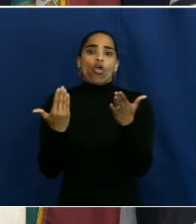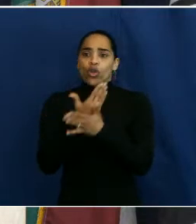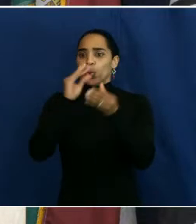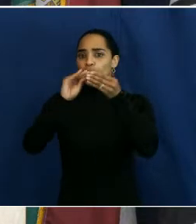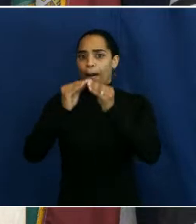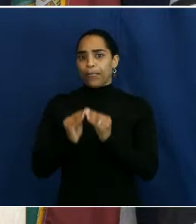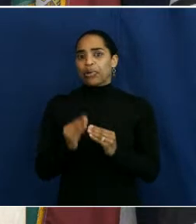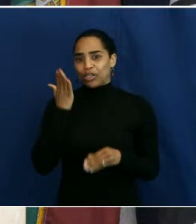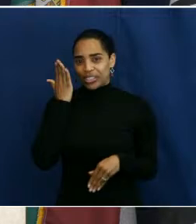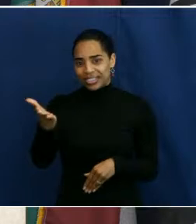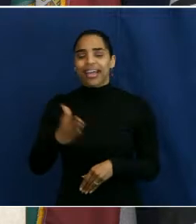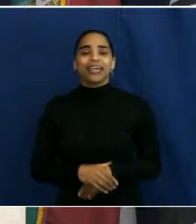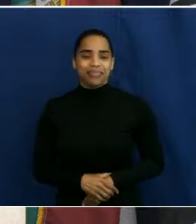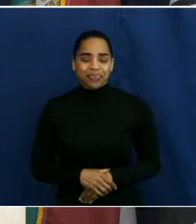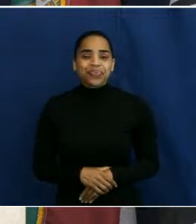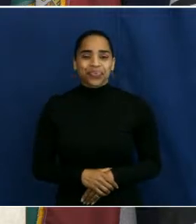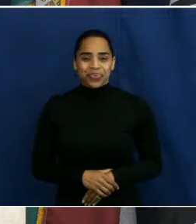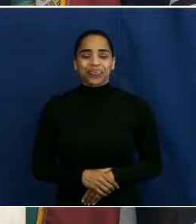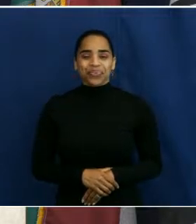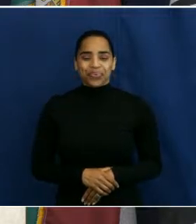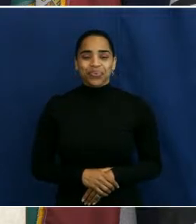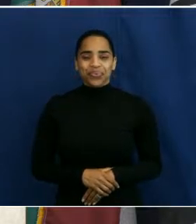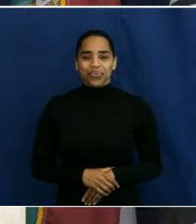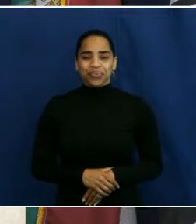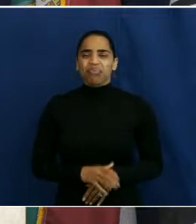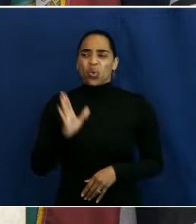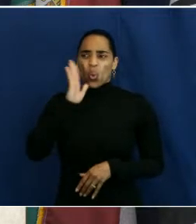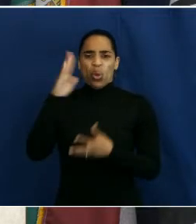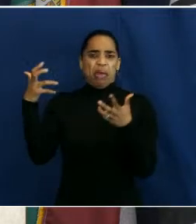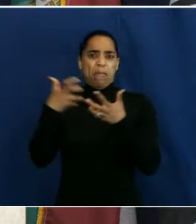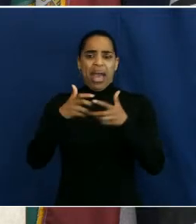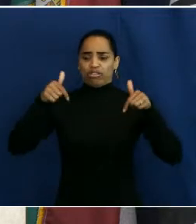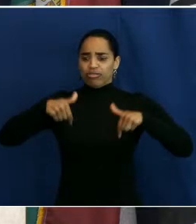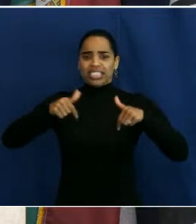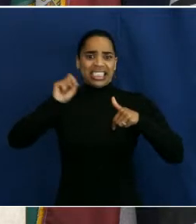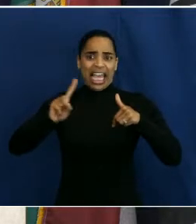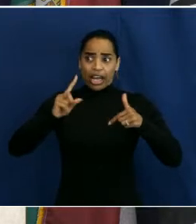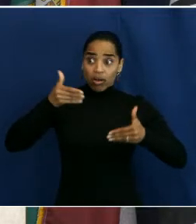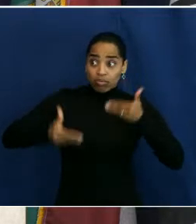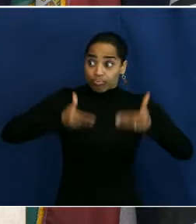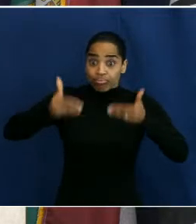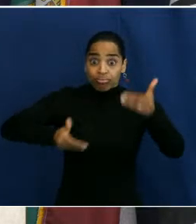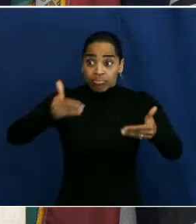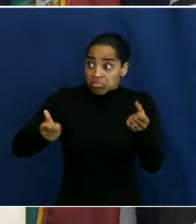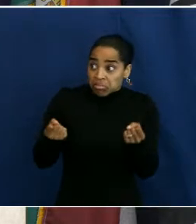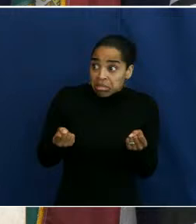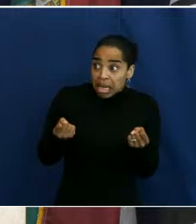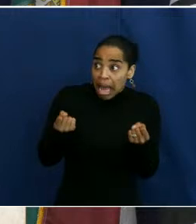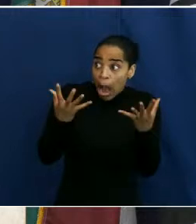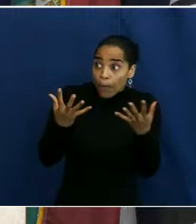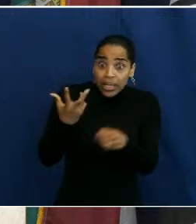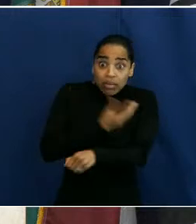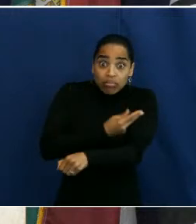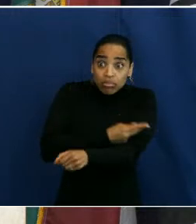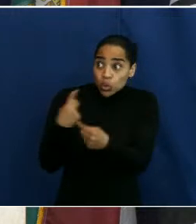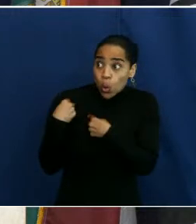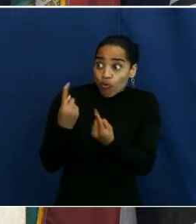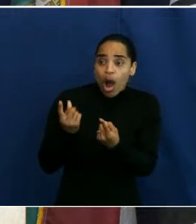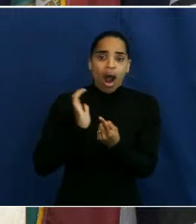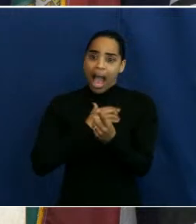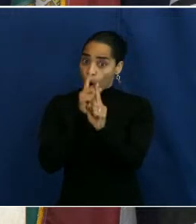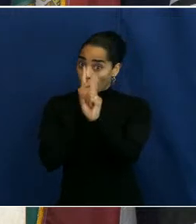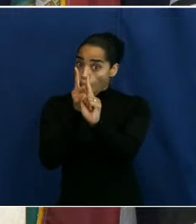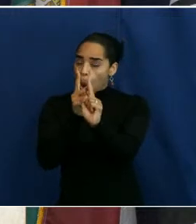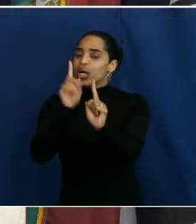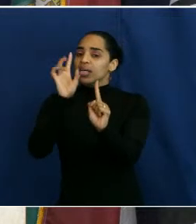display on the dashboard again to represent our progress towards the goal of 75% of